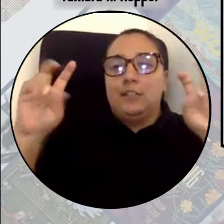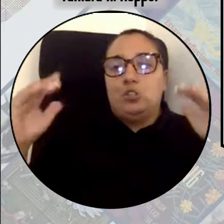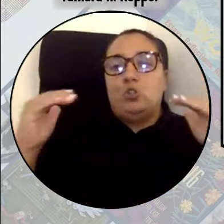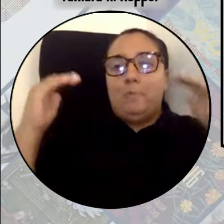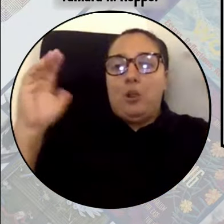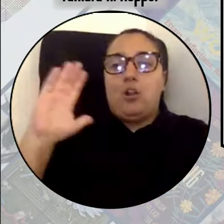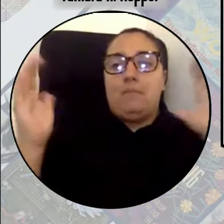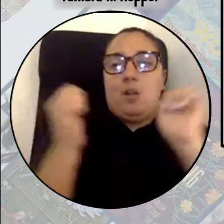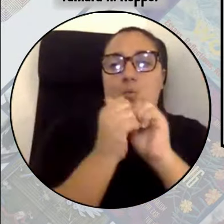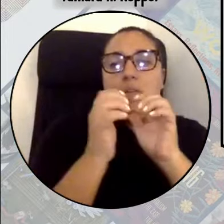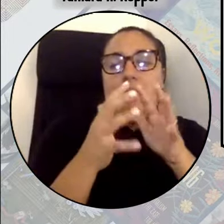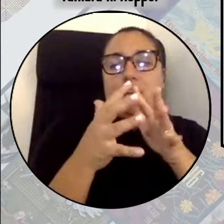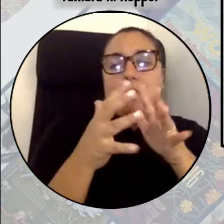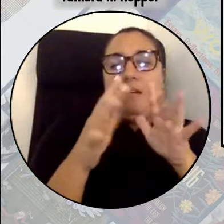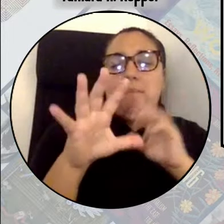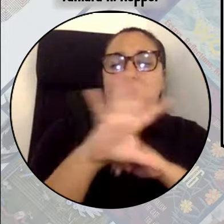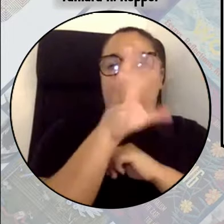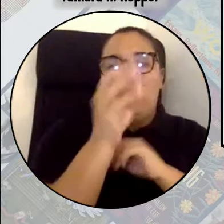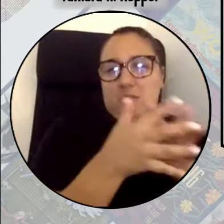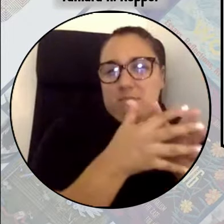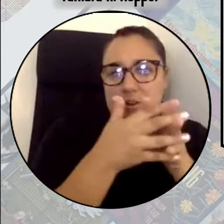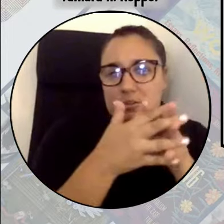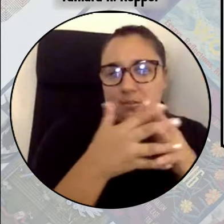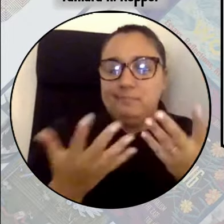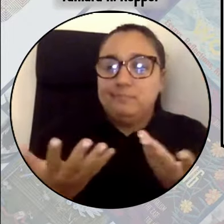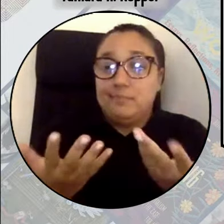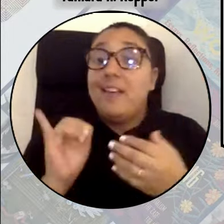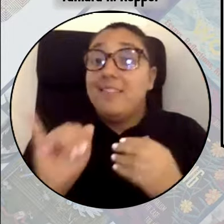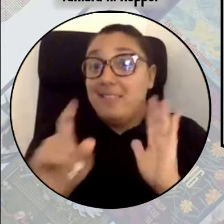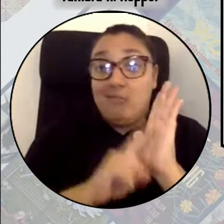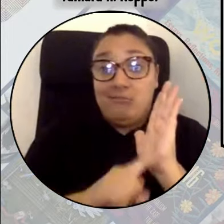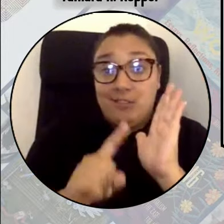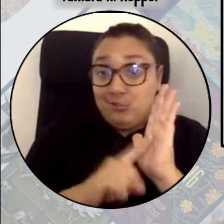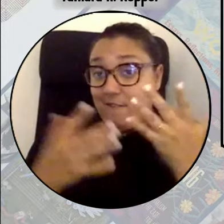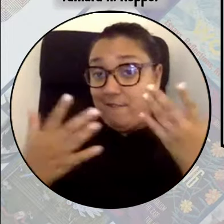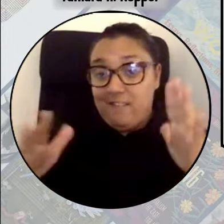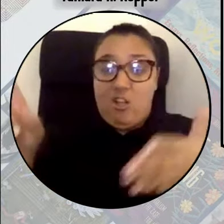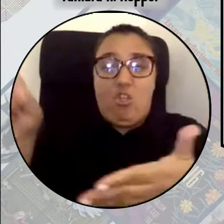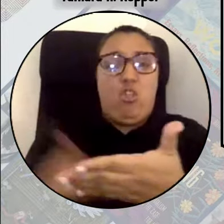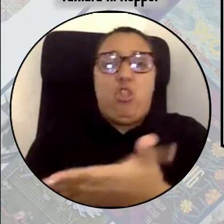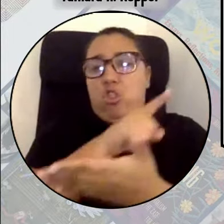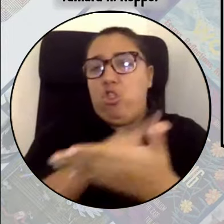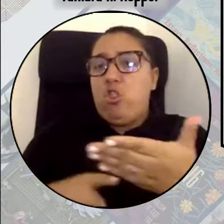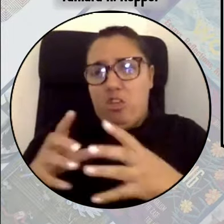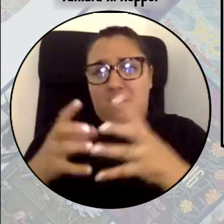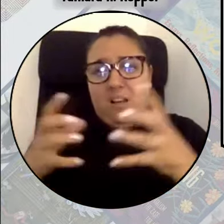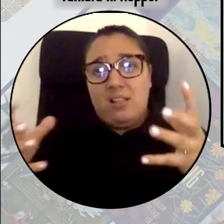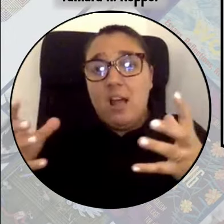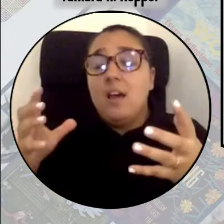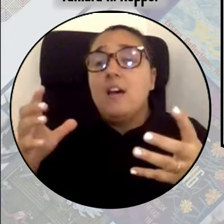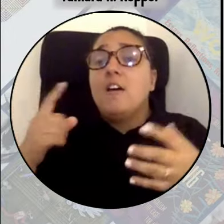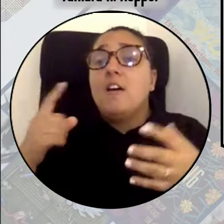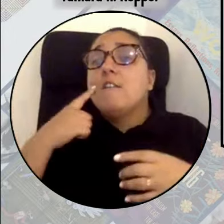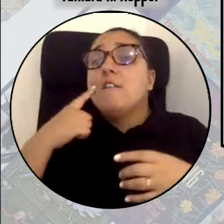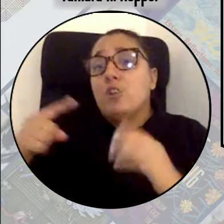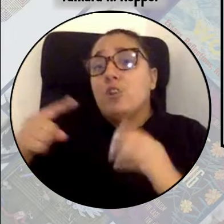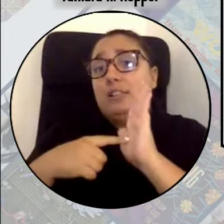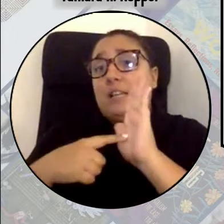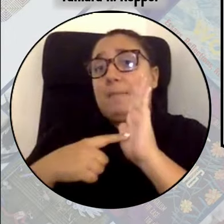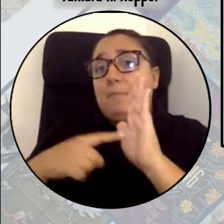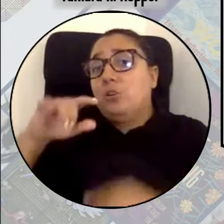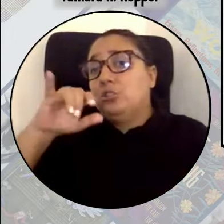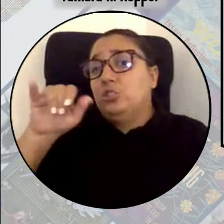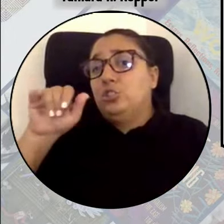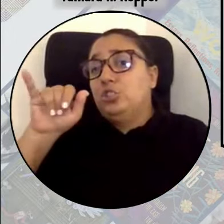Americans. And this research has been critiqued, particularly by people like Jemima Pierre, the anthropologist,